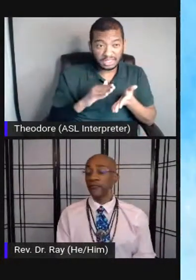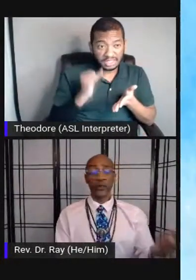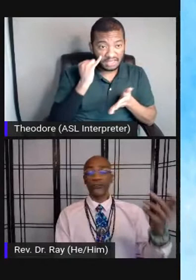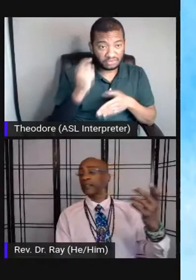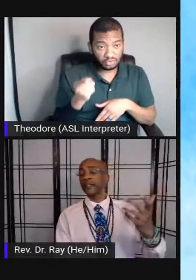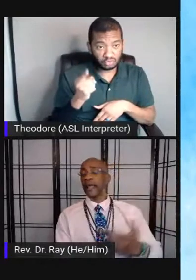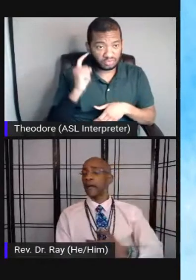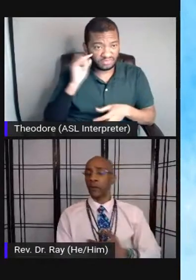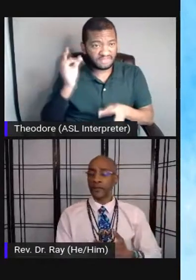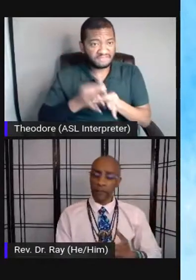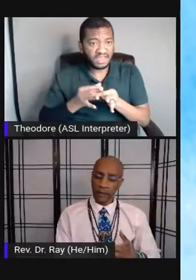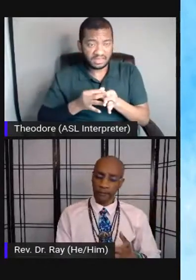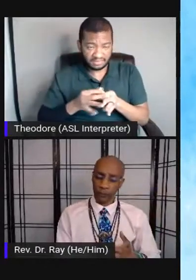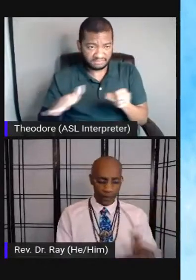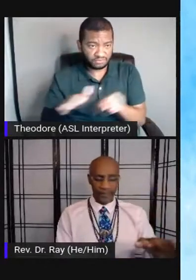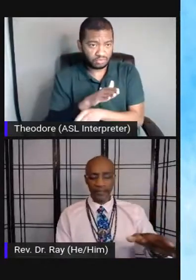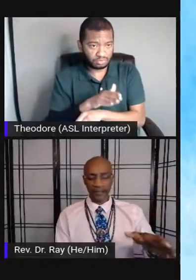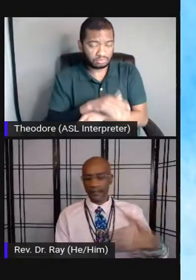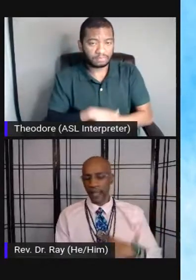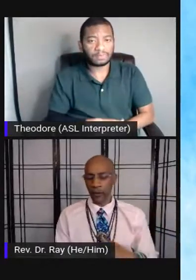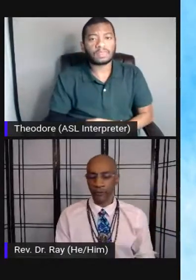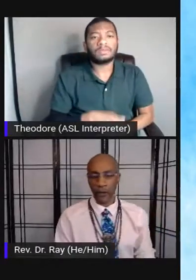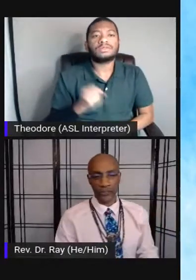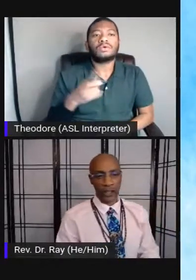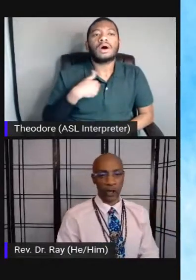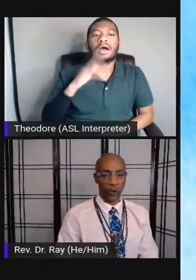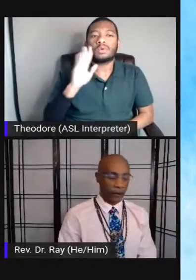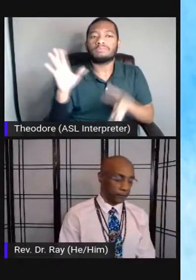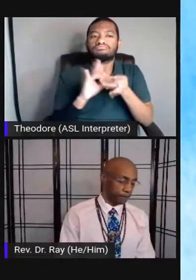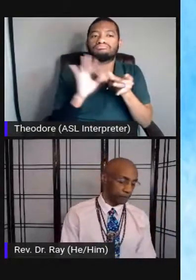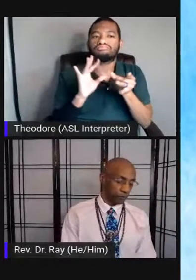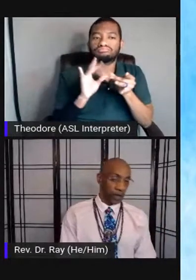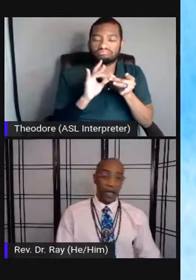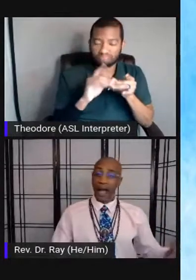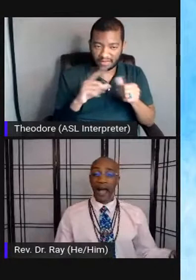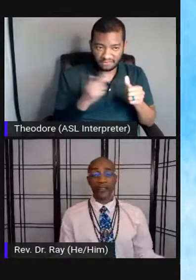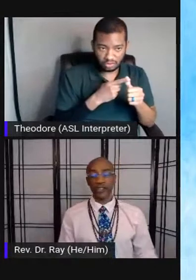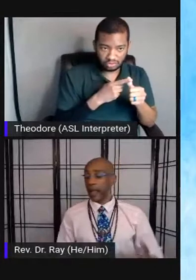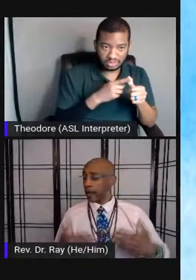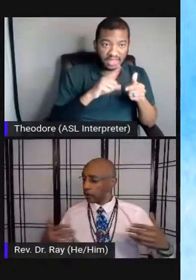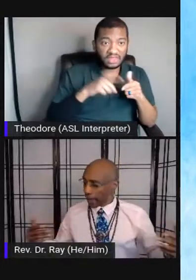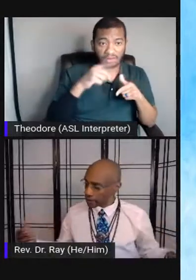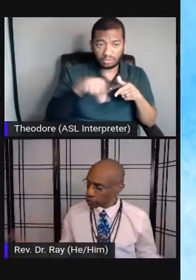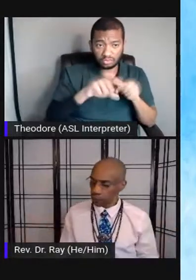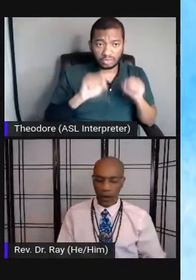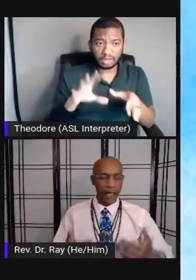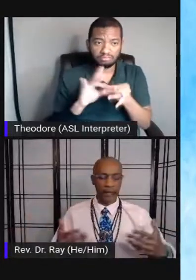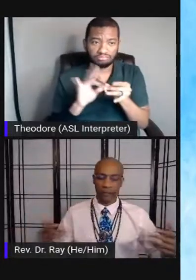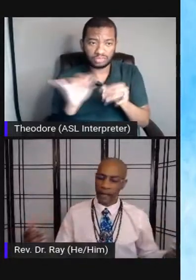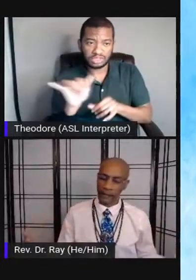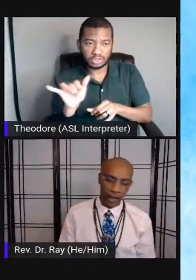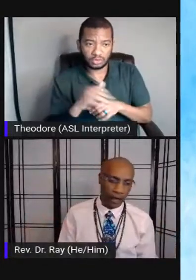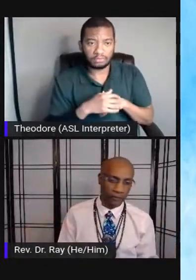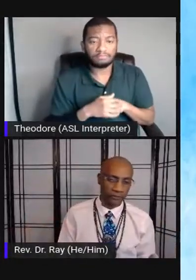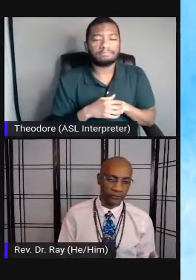And if you feel in alignment with me, with this, say it with me on the second go round. I share and spread